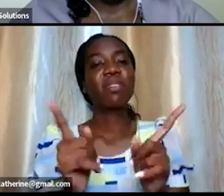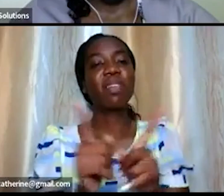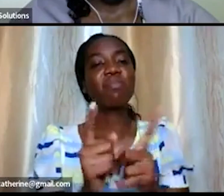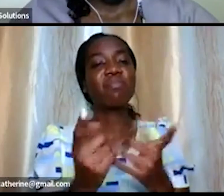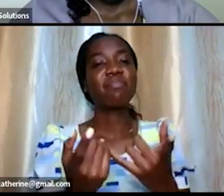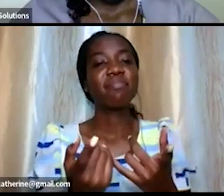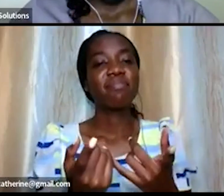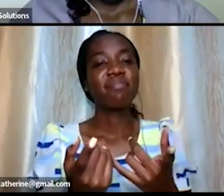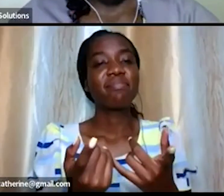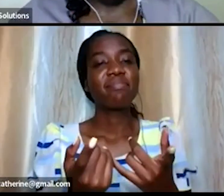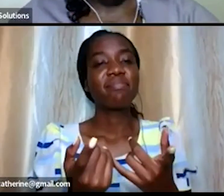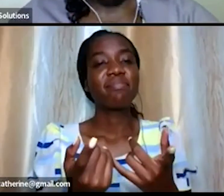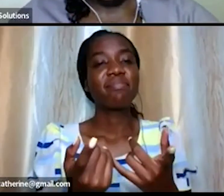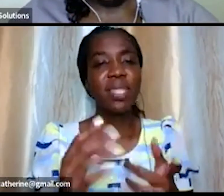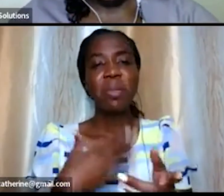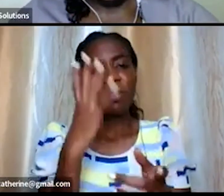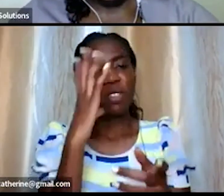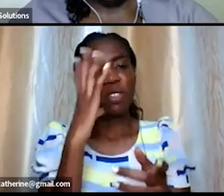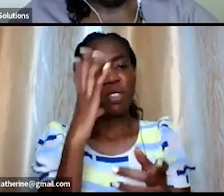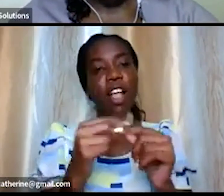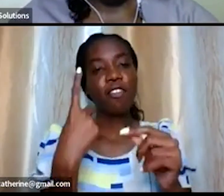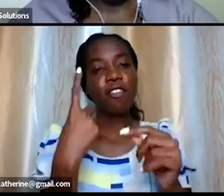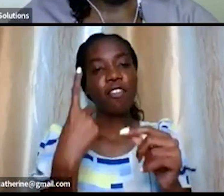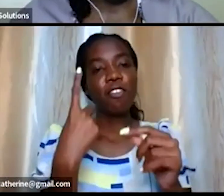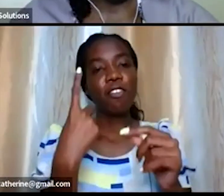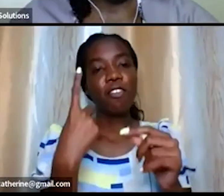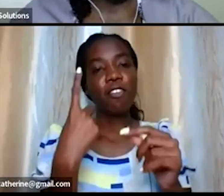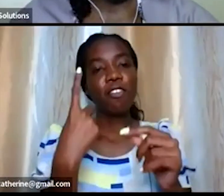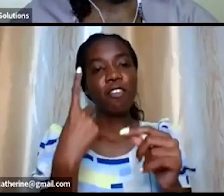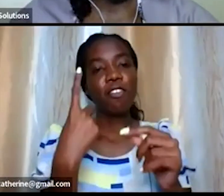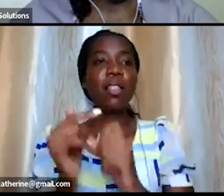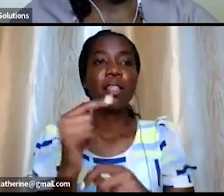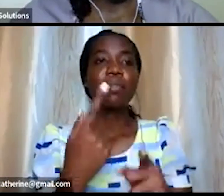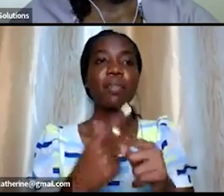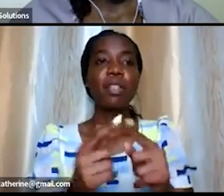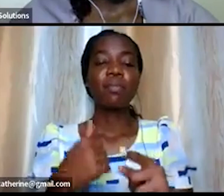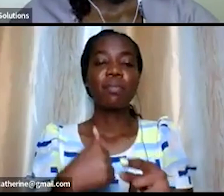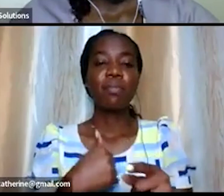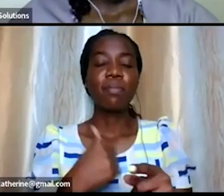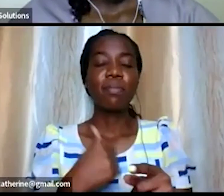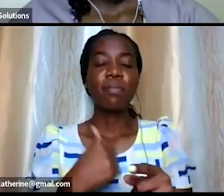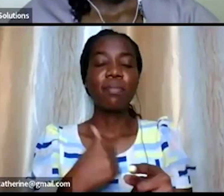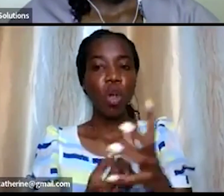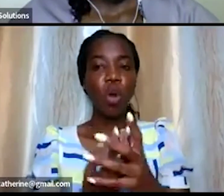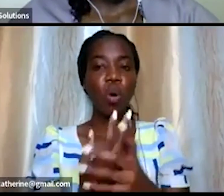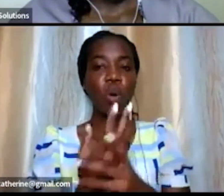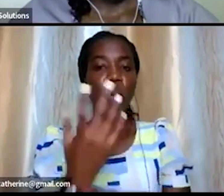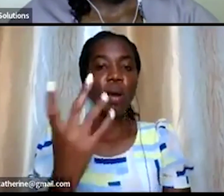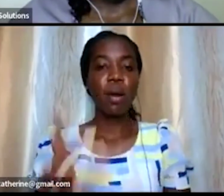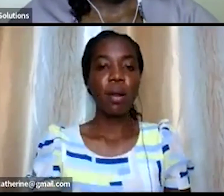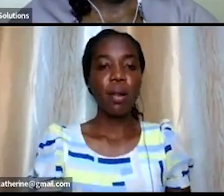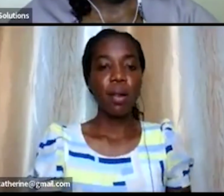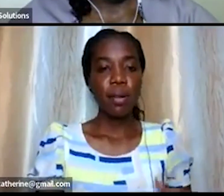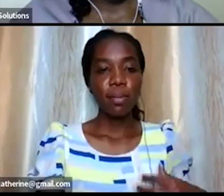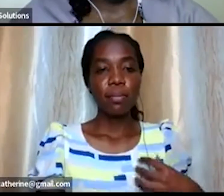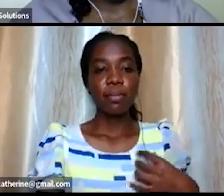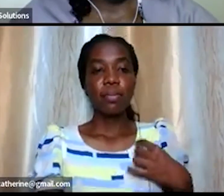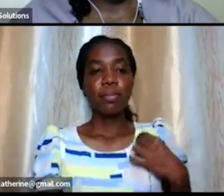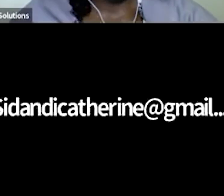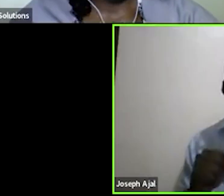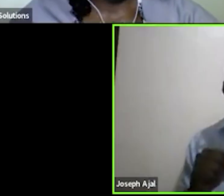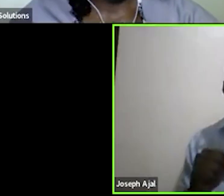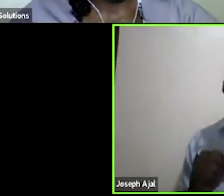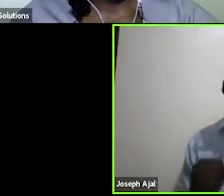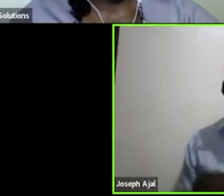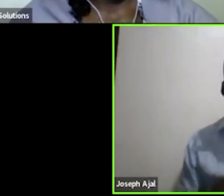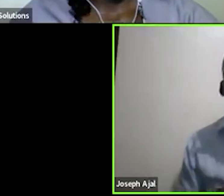I've run out of words to describe it, but don't make your career growth such something that sucks the life out of